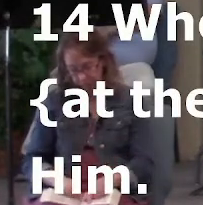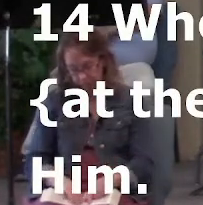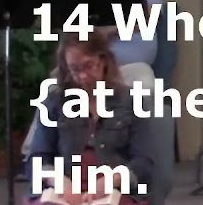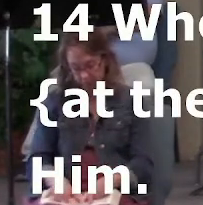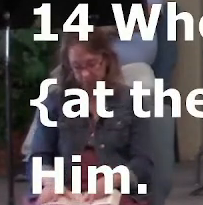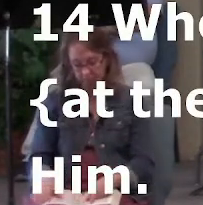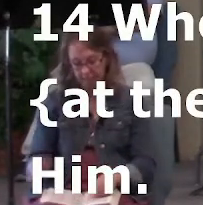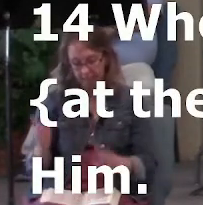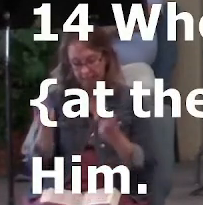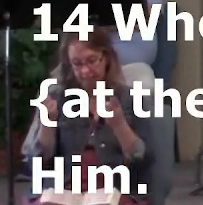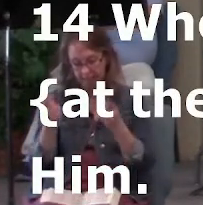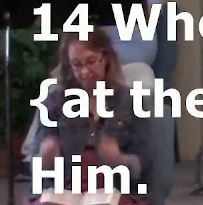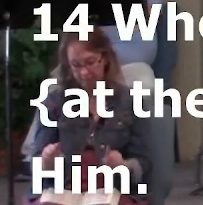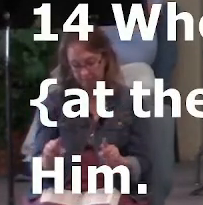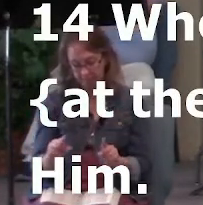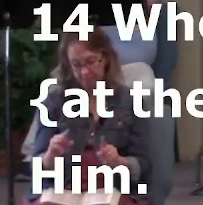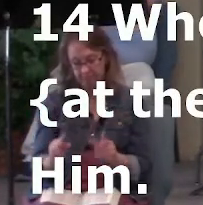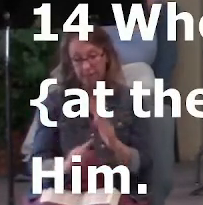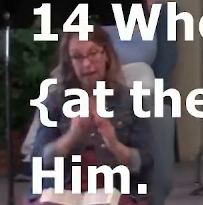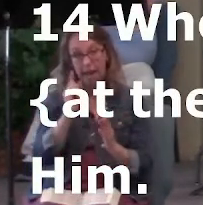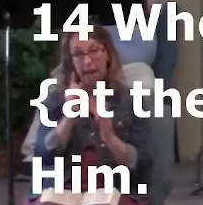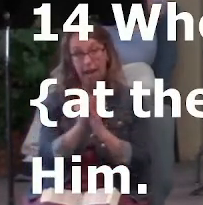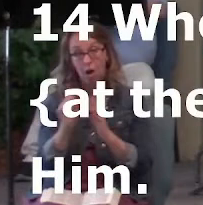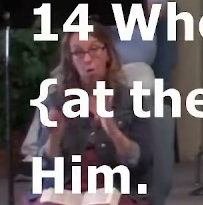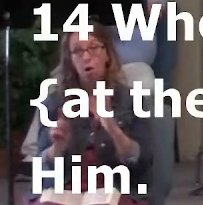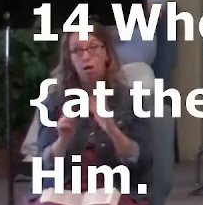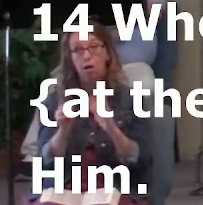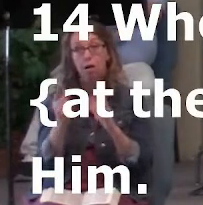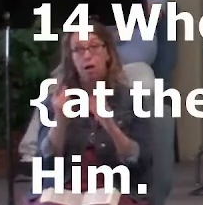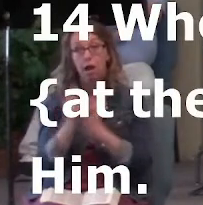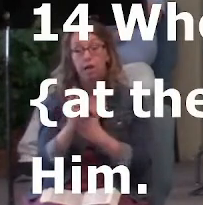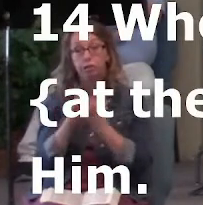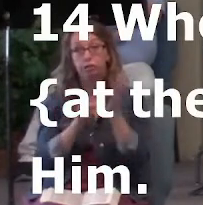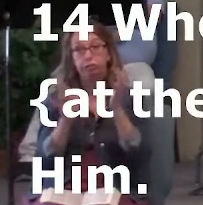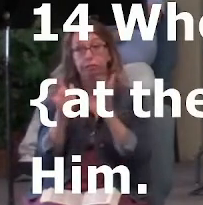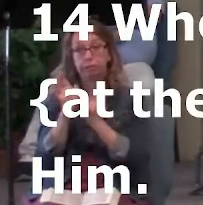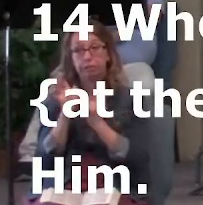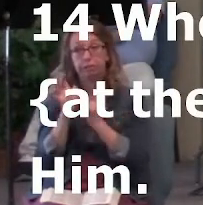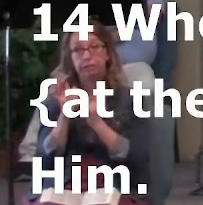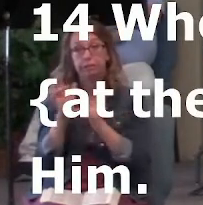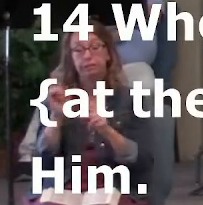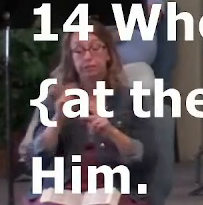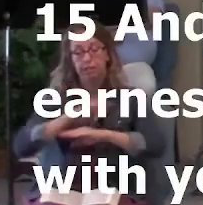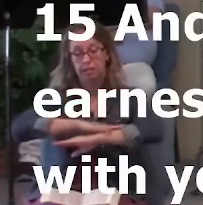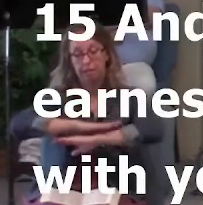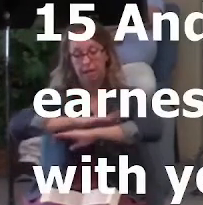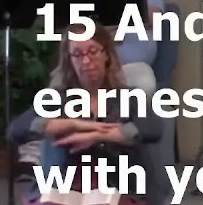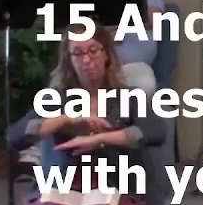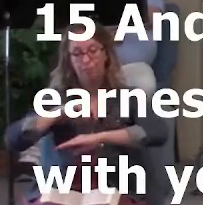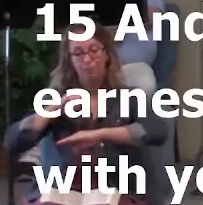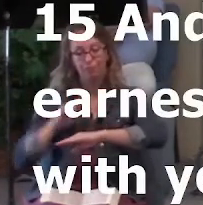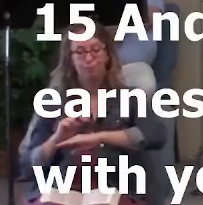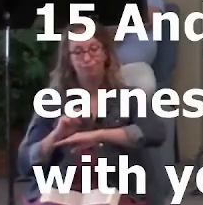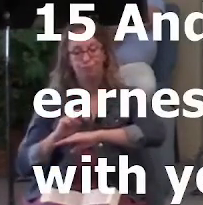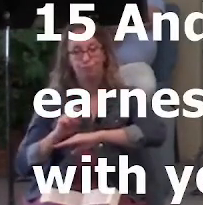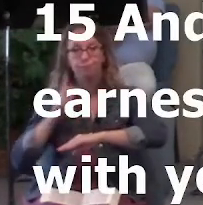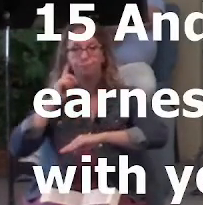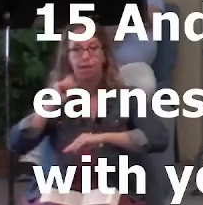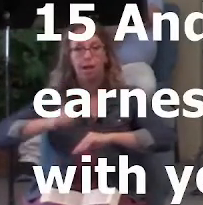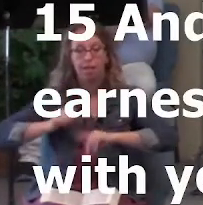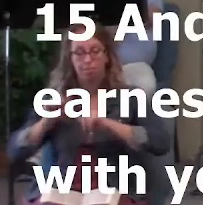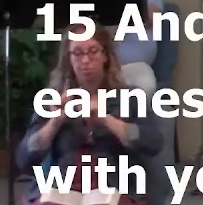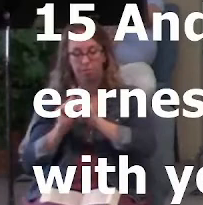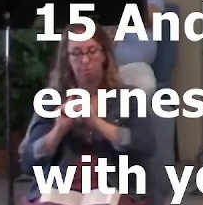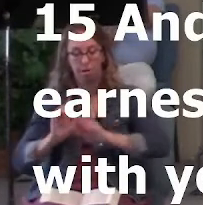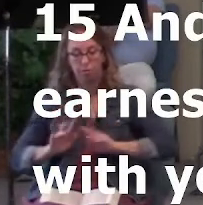When the hour had come, He, that is Jesus, reclined at the table, and the apostles with Him. And He said to them, I